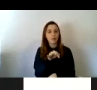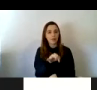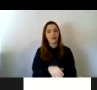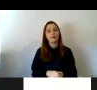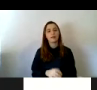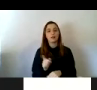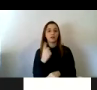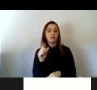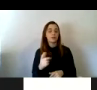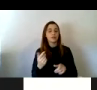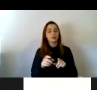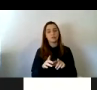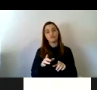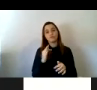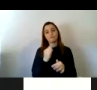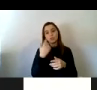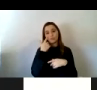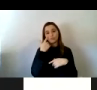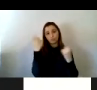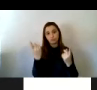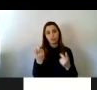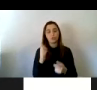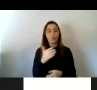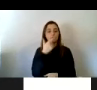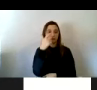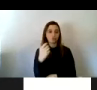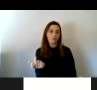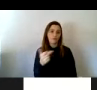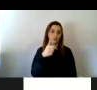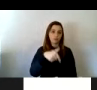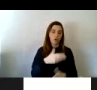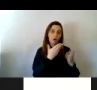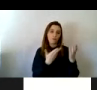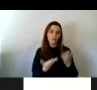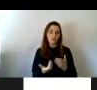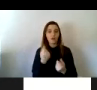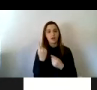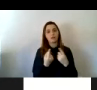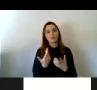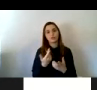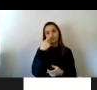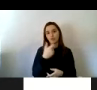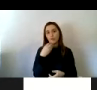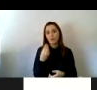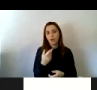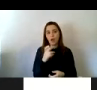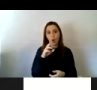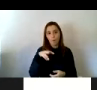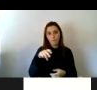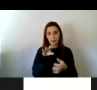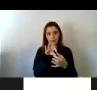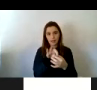events when a guest comes to us, mostly a famous Roma person, and we have a discussion with